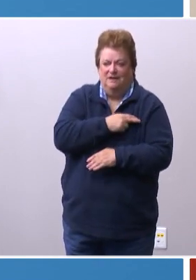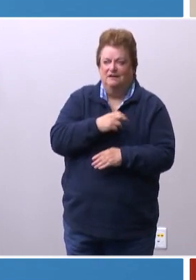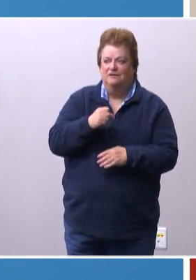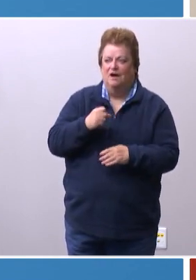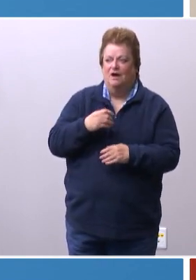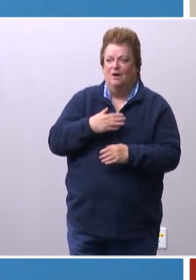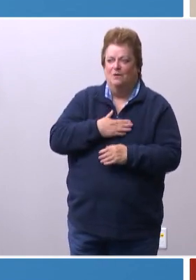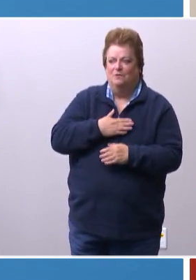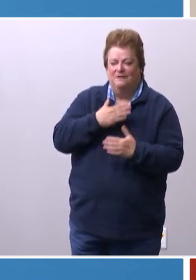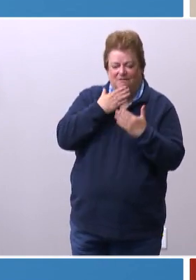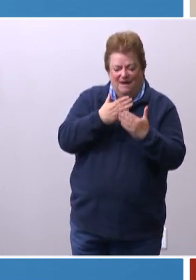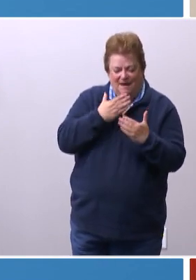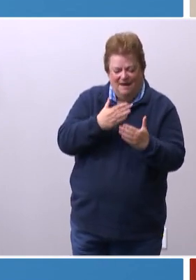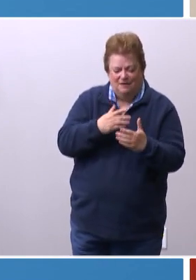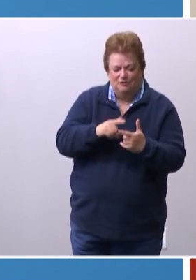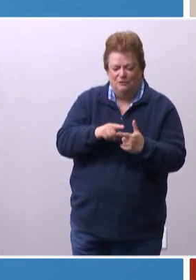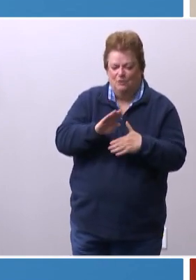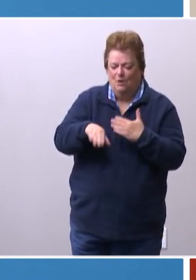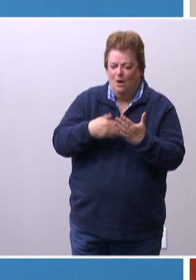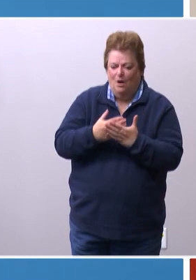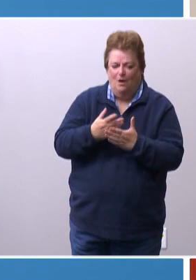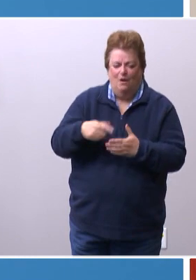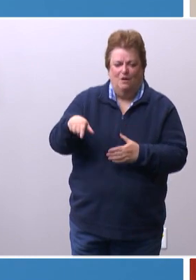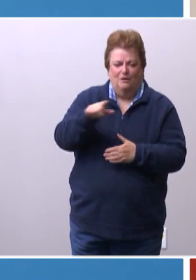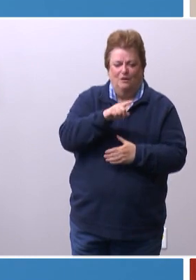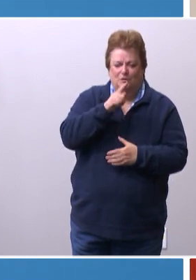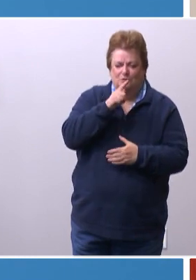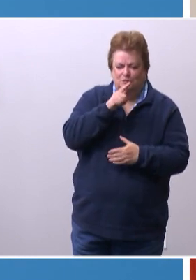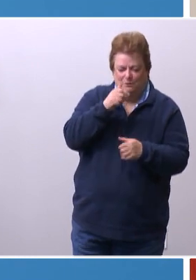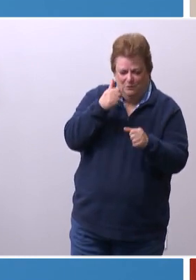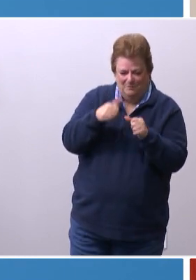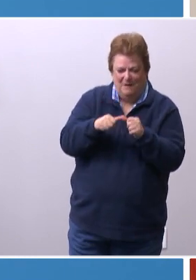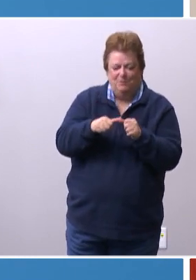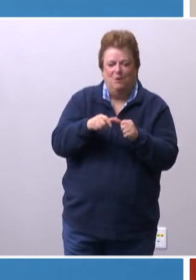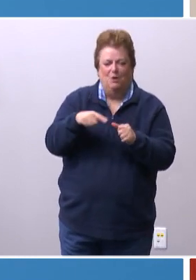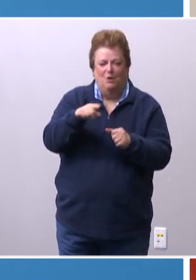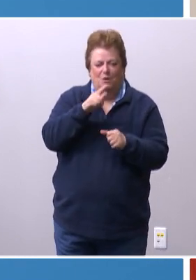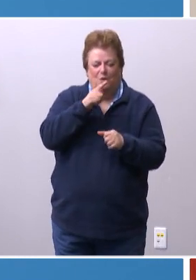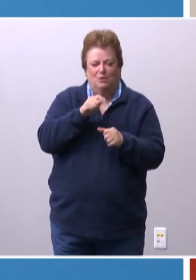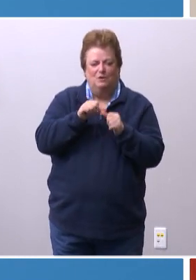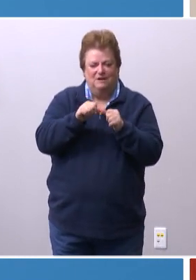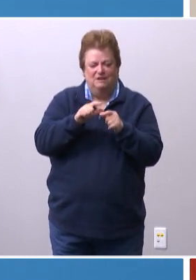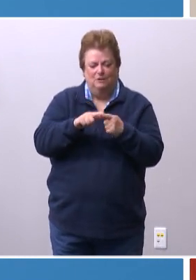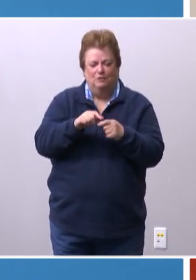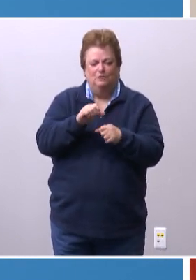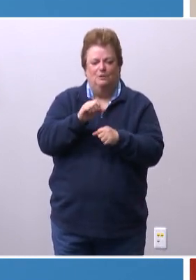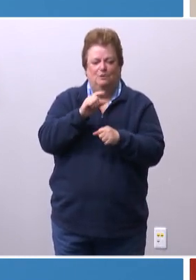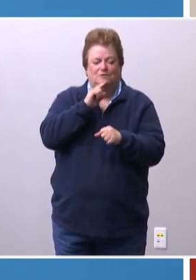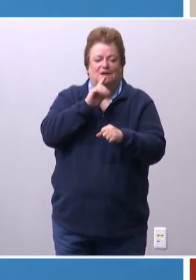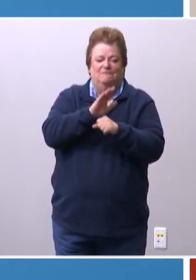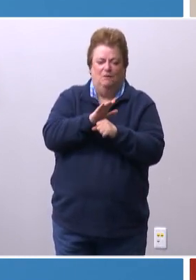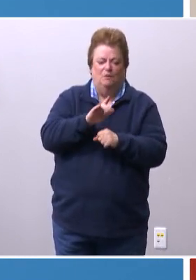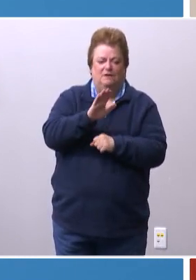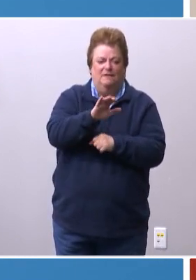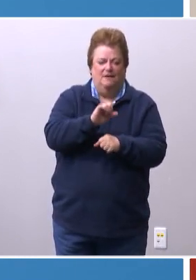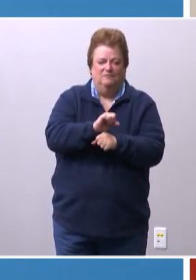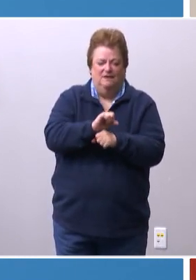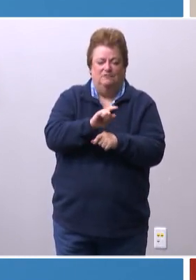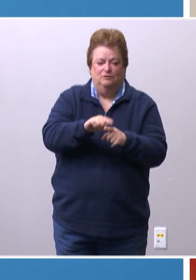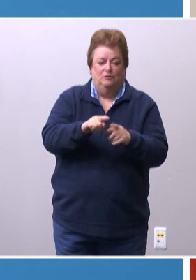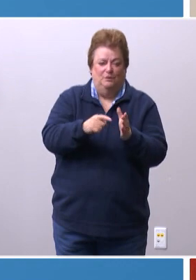benefits that gratitude brings us by remembering our hospital workers as they continue to devote themselves to their demanding